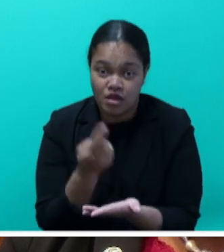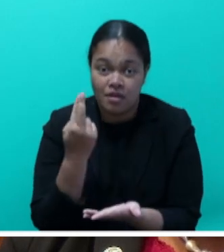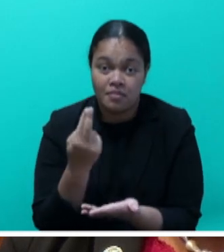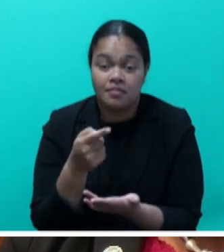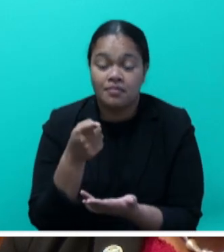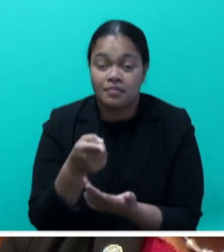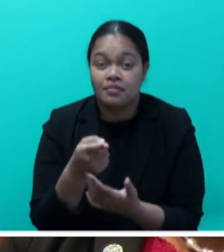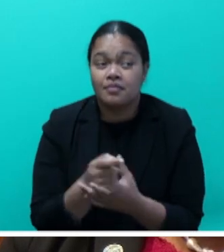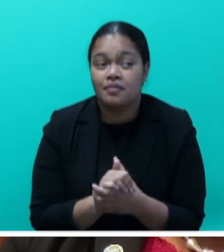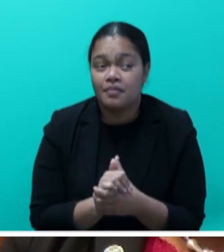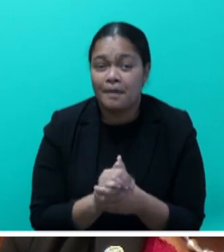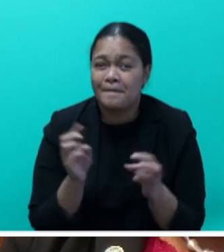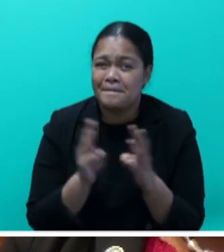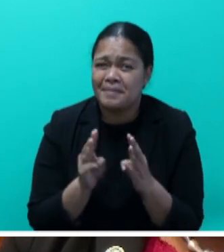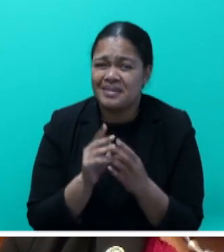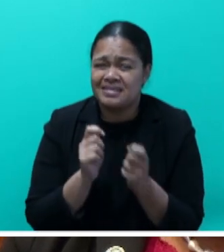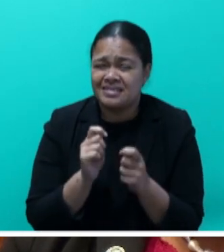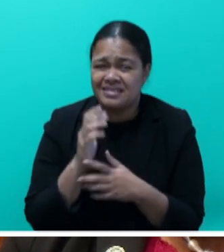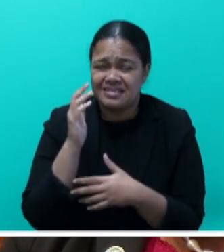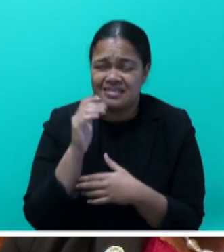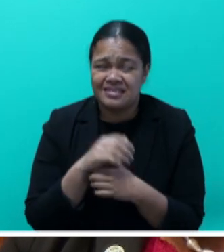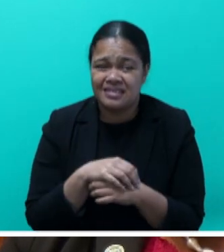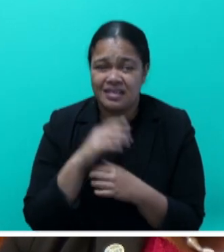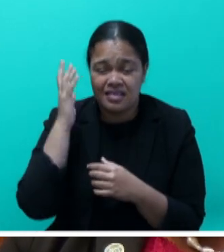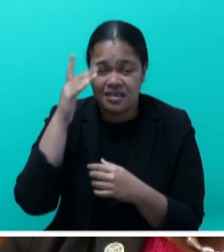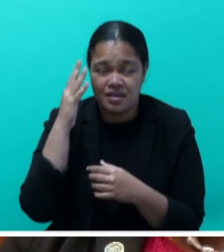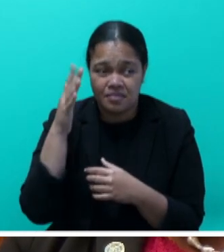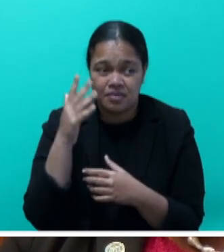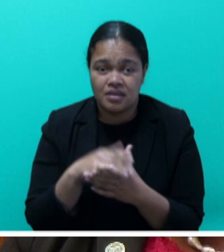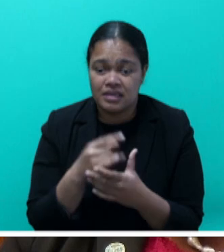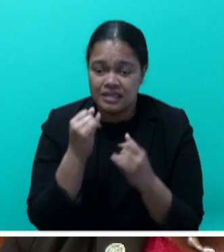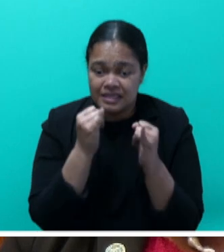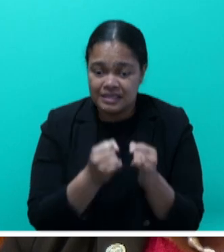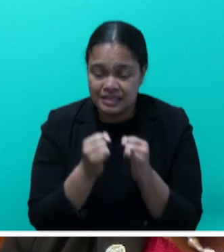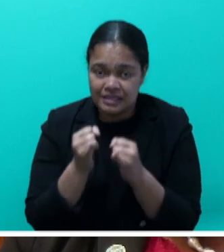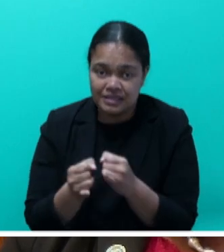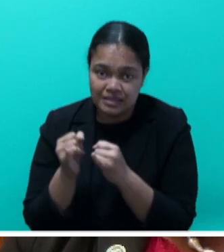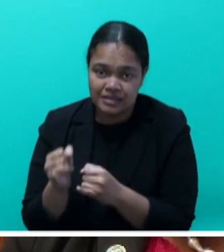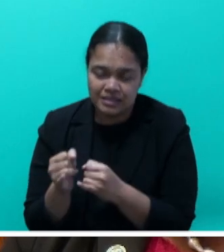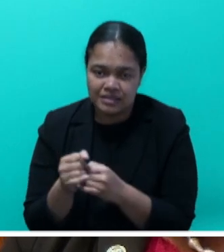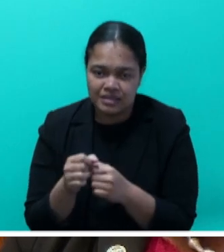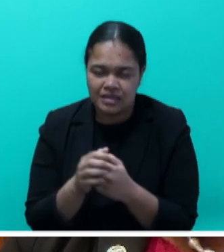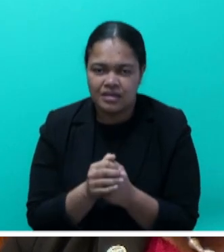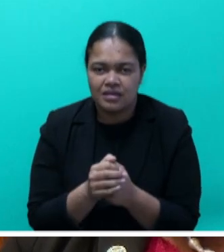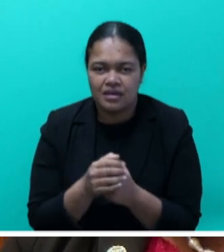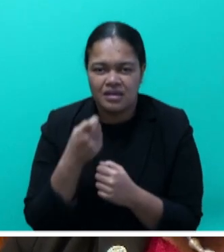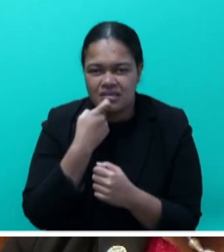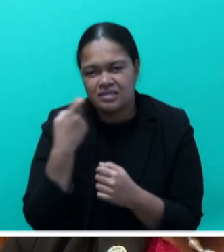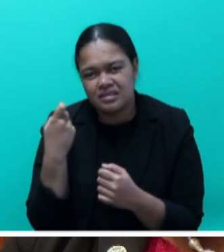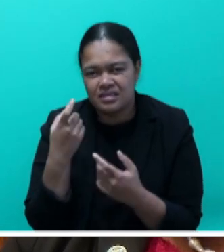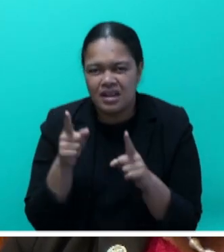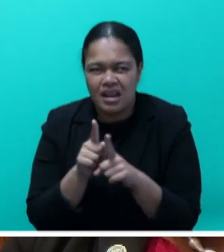a multifaceted therapeutic approach aimed at aiding individuals in overcoming addiction to